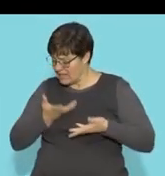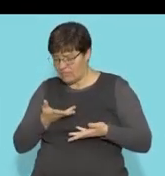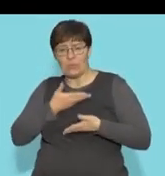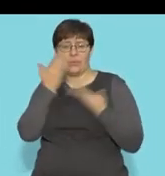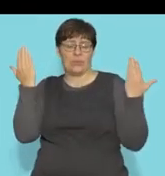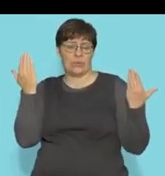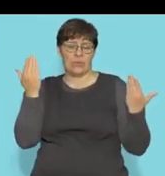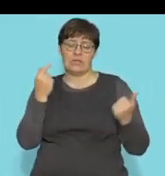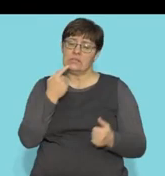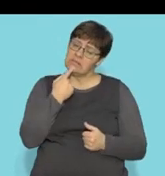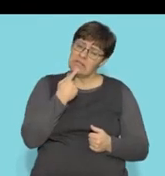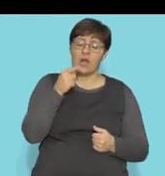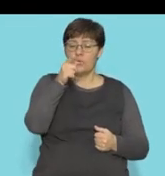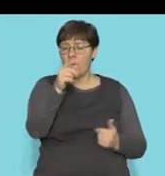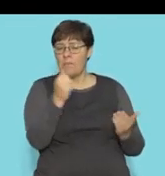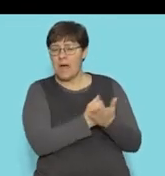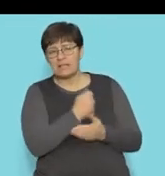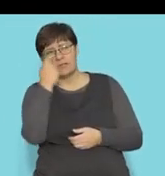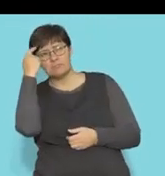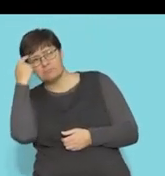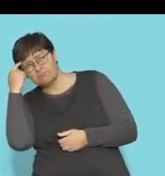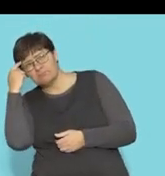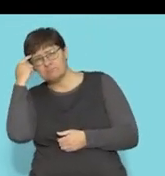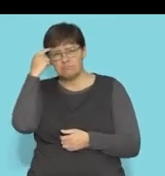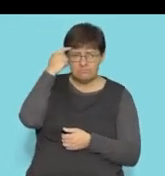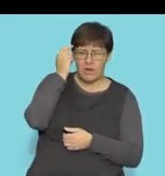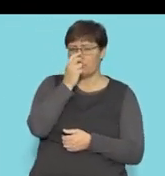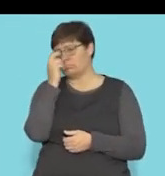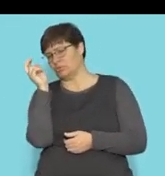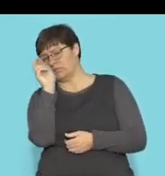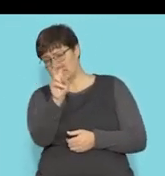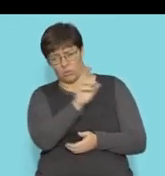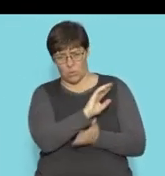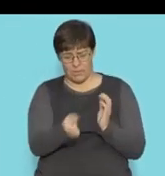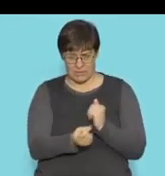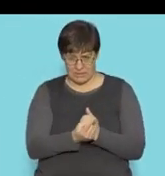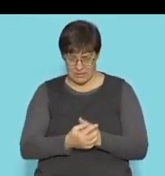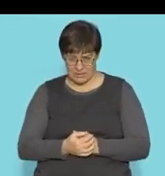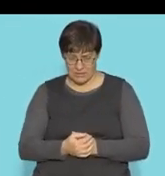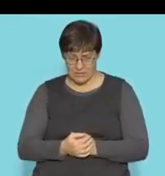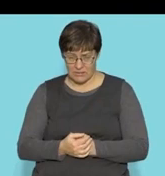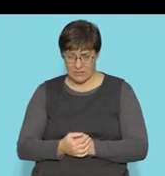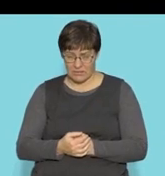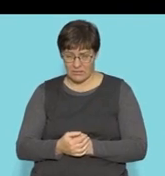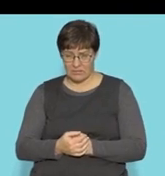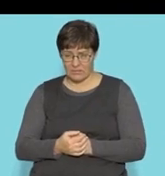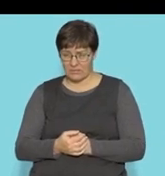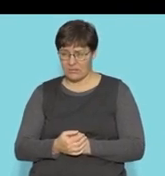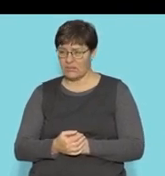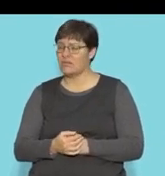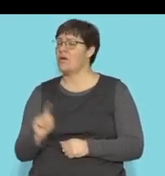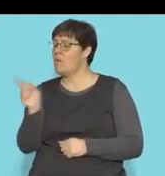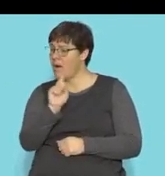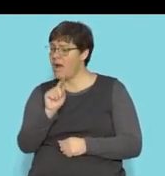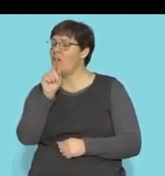information. So that means you have to predict. What you're doing now is you are using